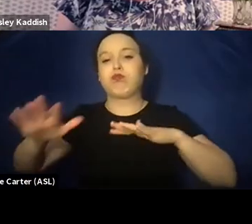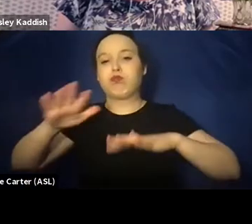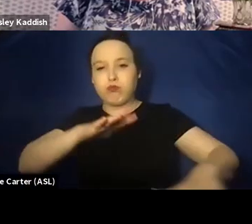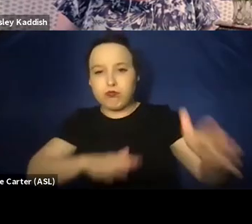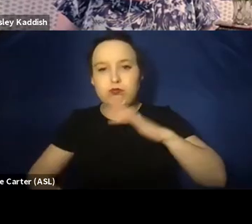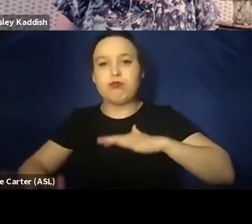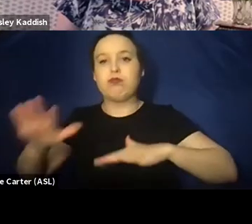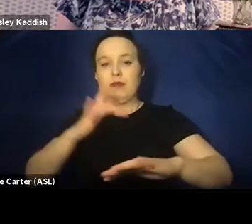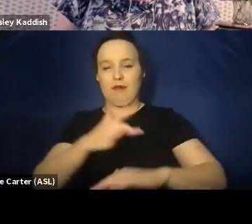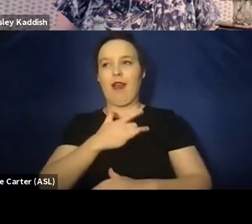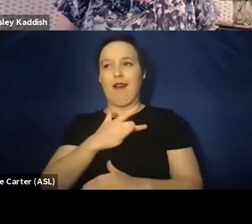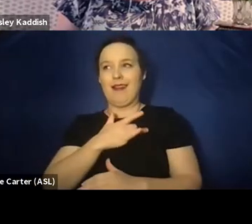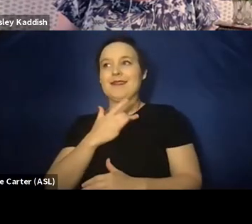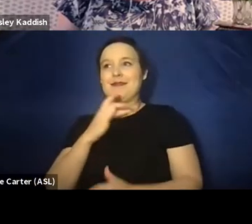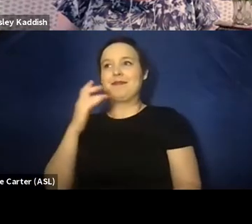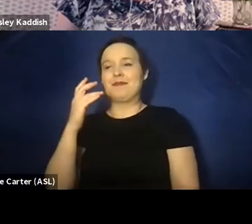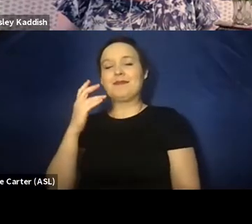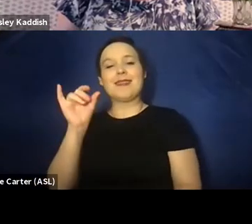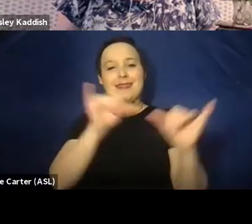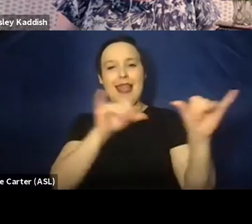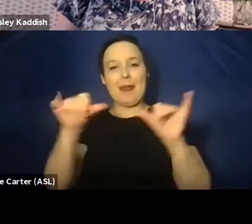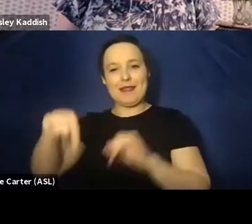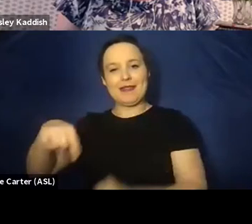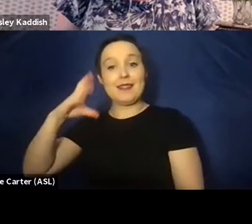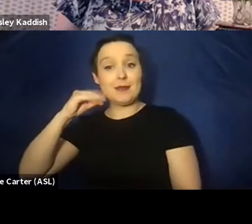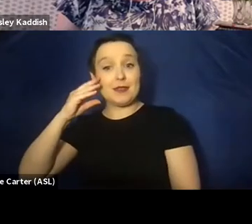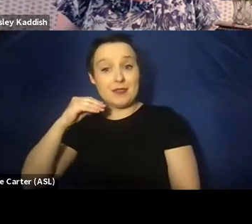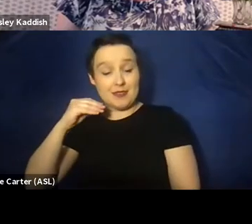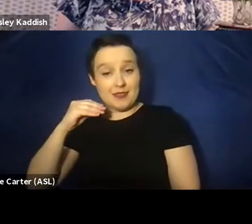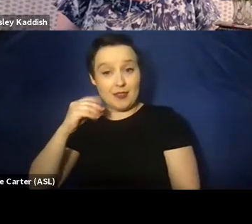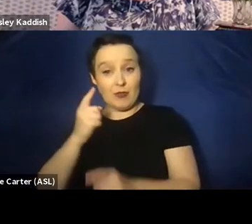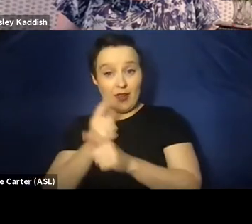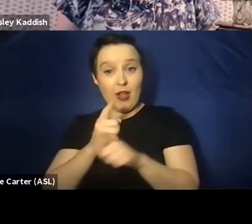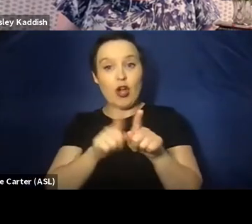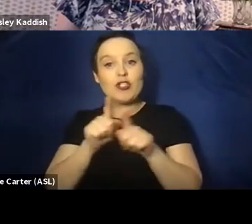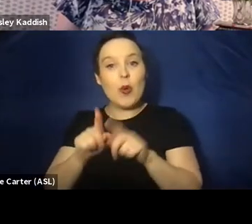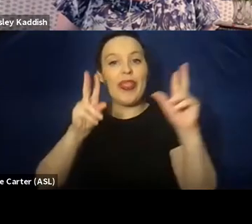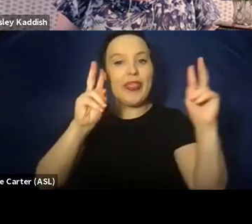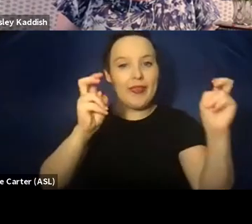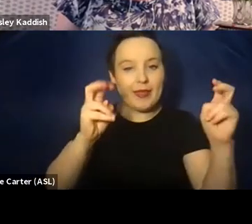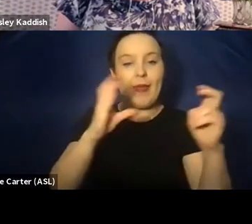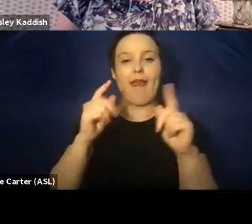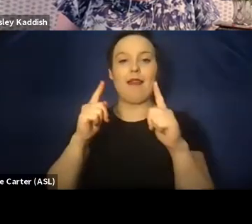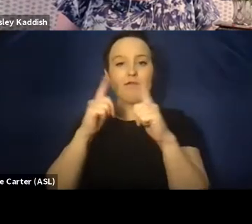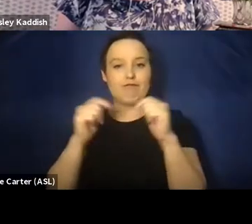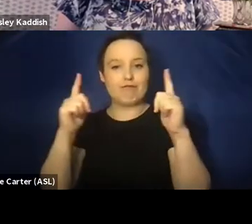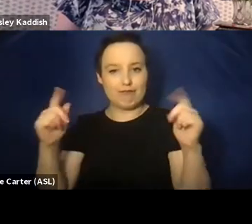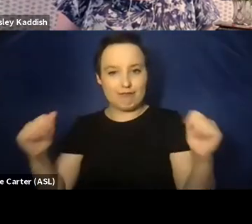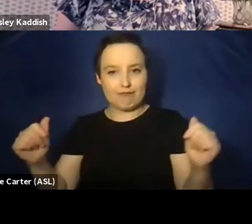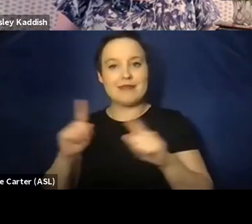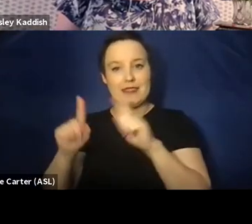this experience. Also, theme and variations, right? That we start with something simple and it evolves, but it's